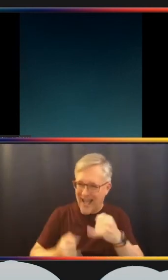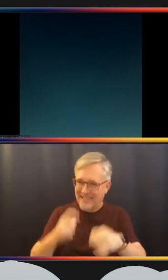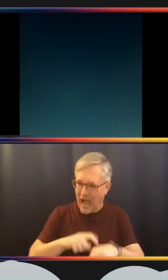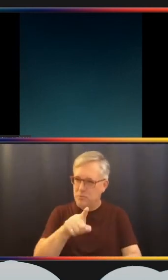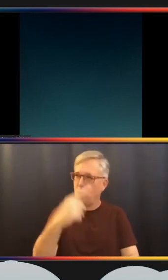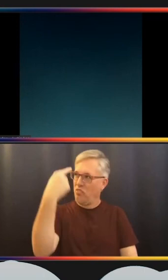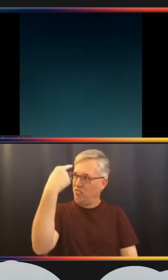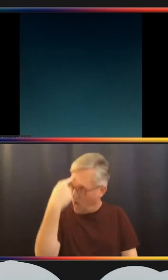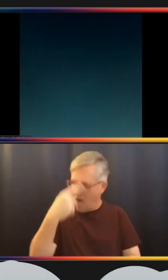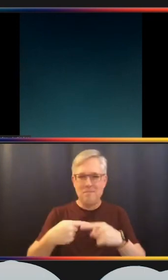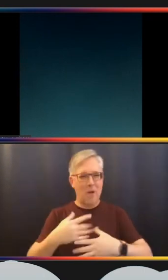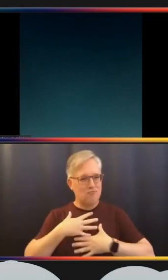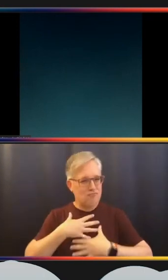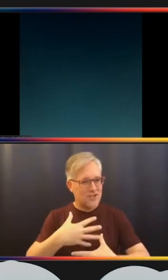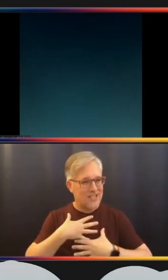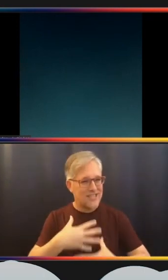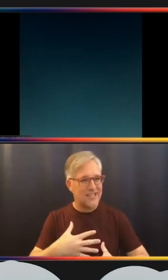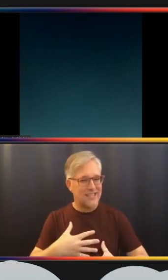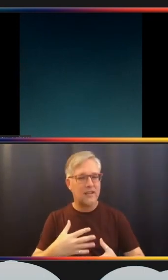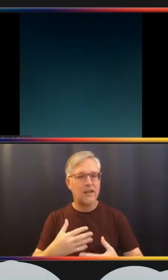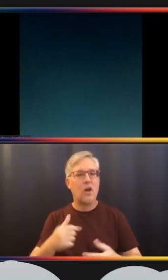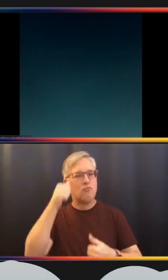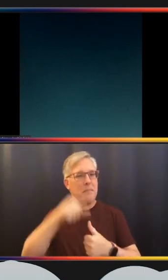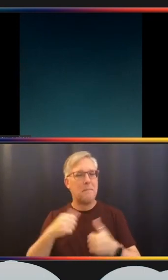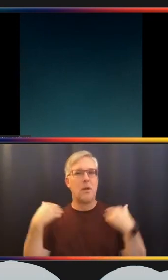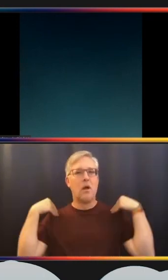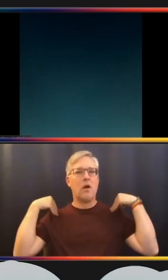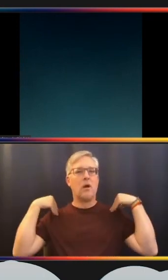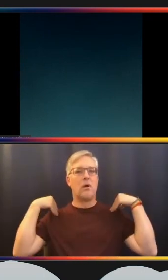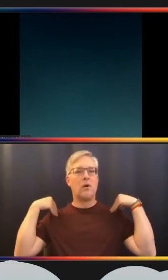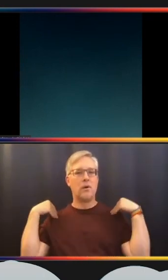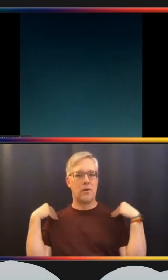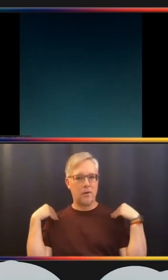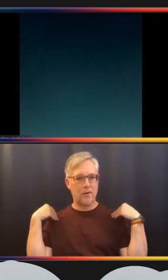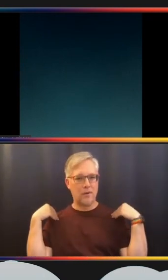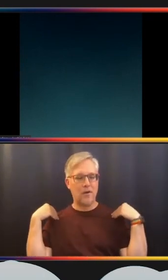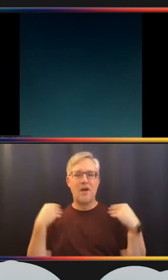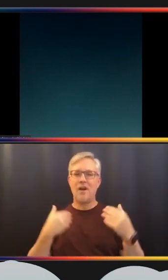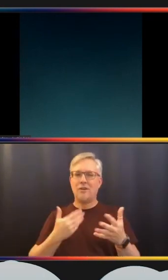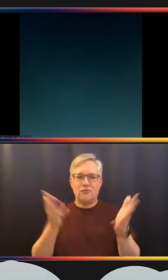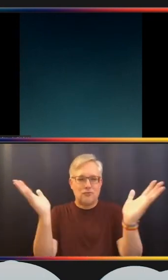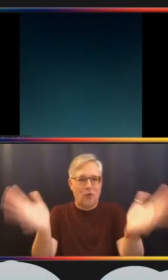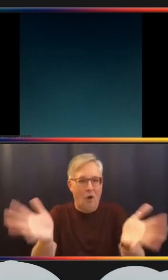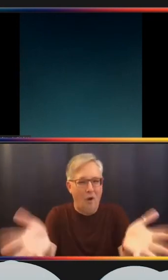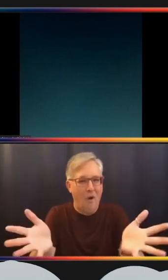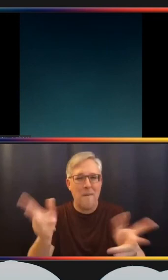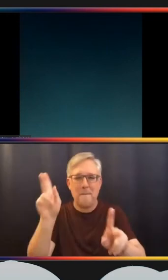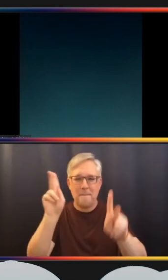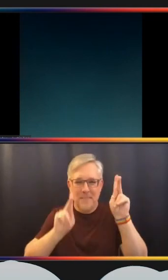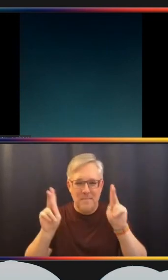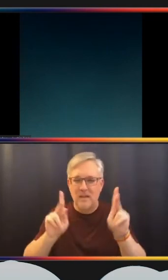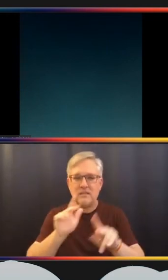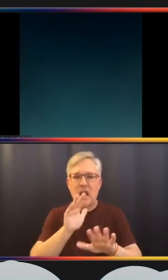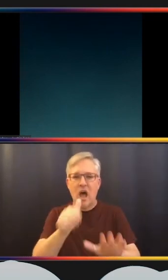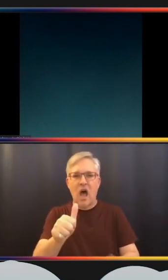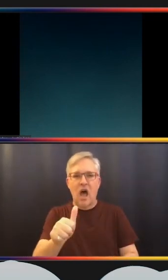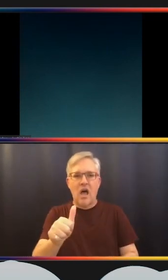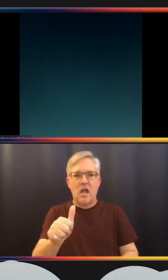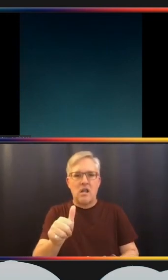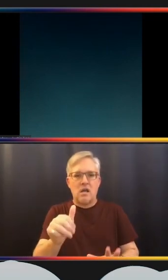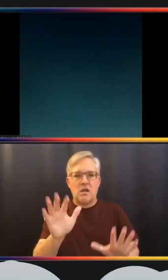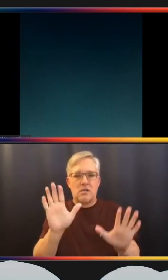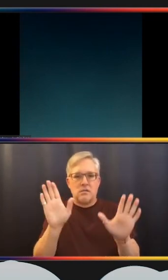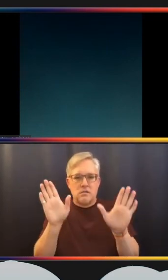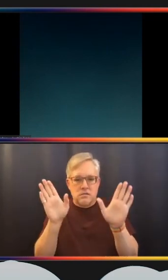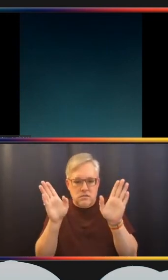can. And yeah, just try not to retreat into your own little world and make sure you're still connecting with humans, even if